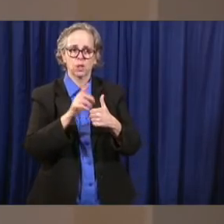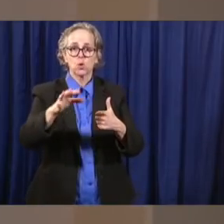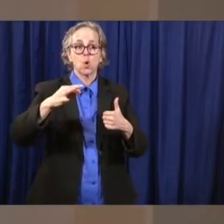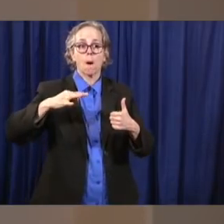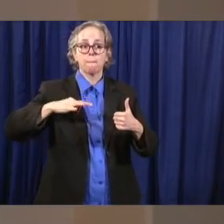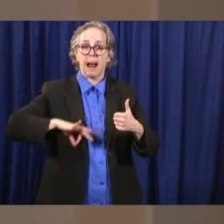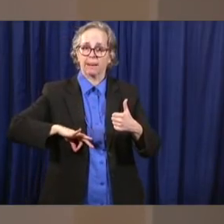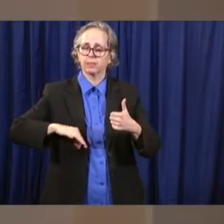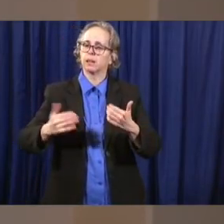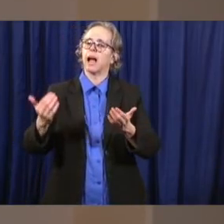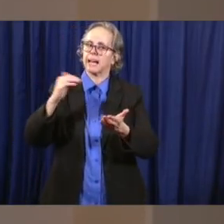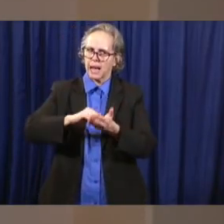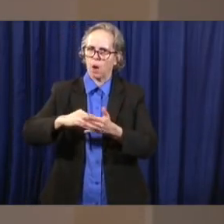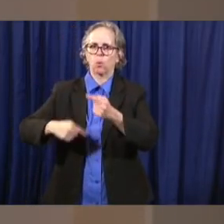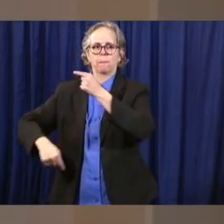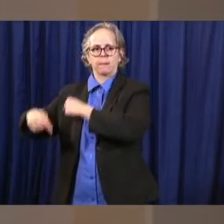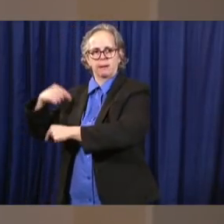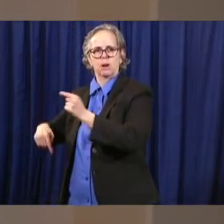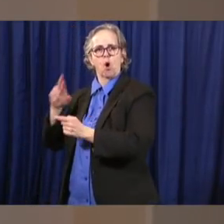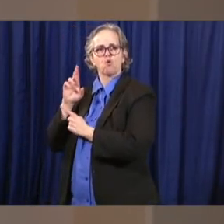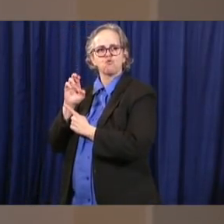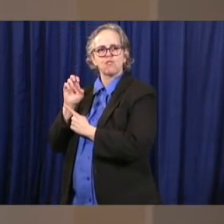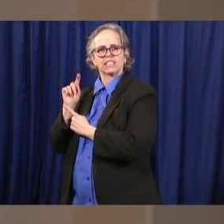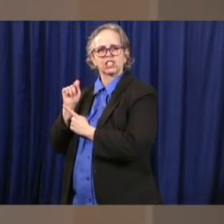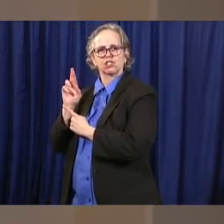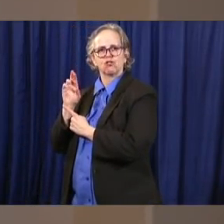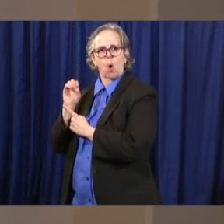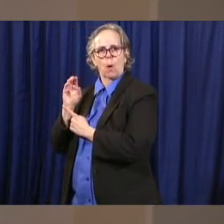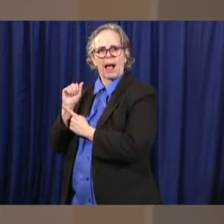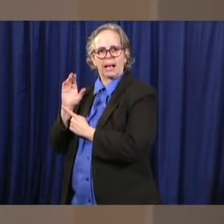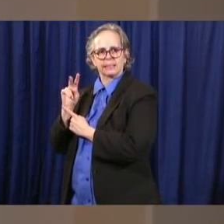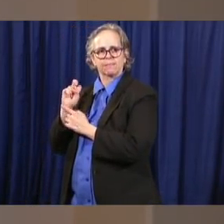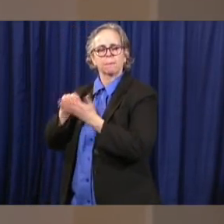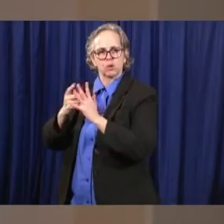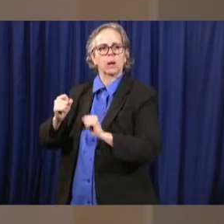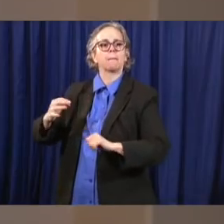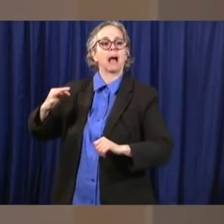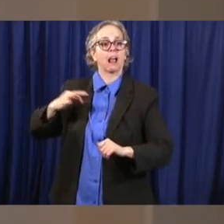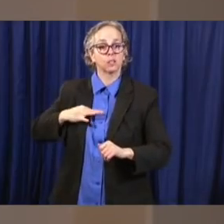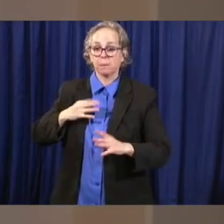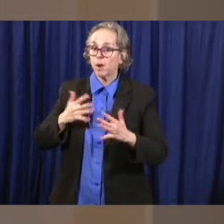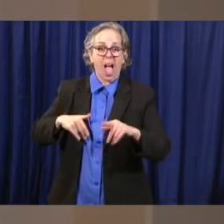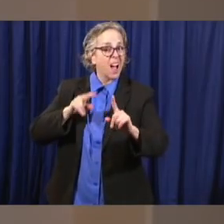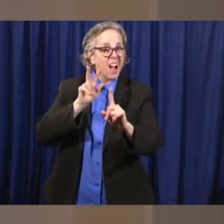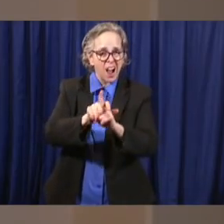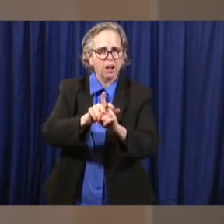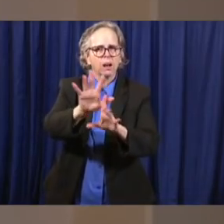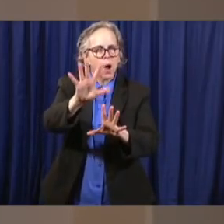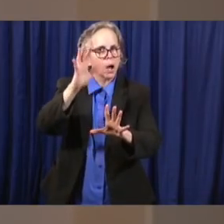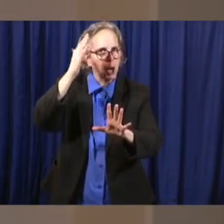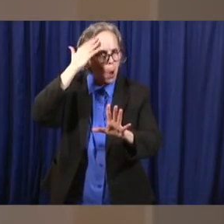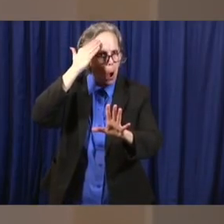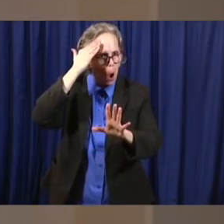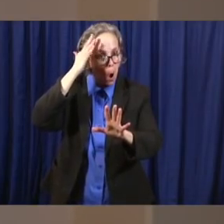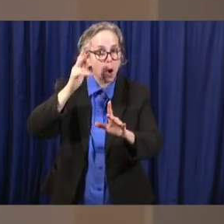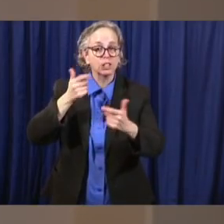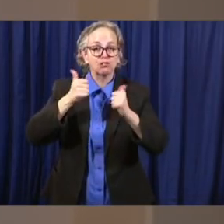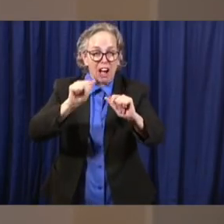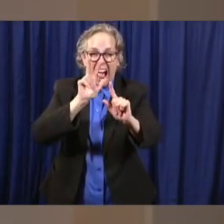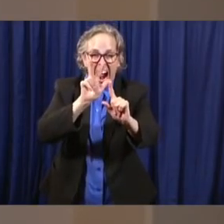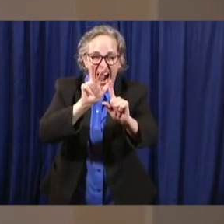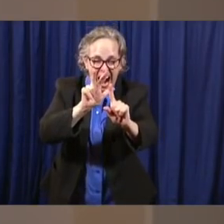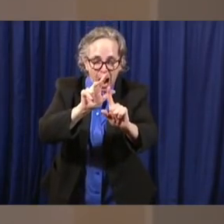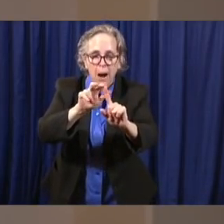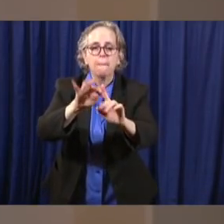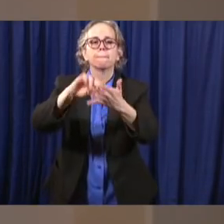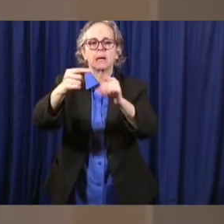point that they were eligible. So even if they are not getting through immediately, that they are backdated to the point they're eligible, so they won't lose